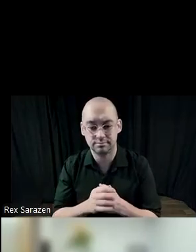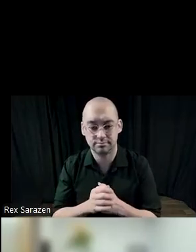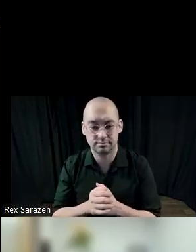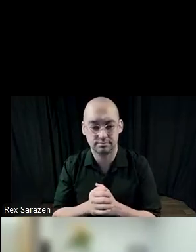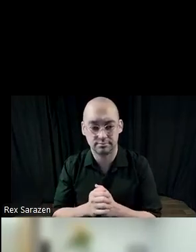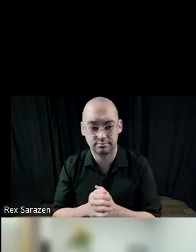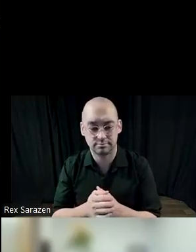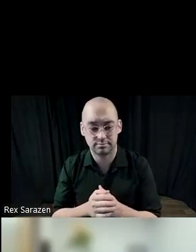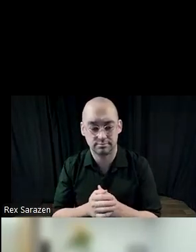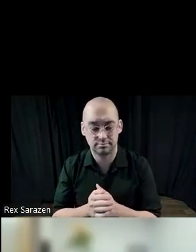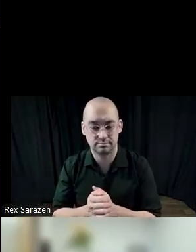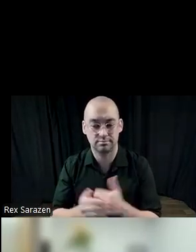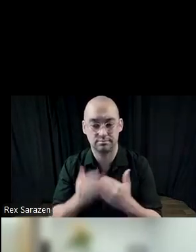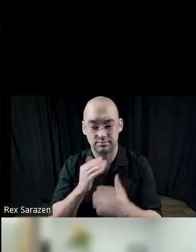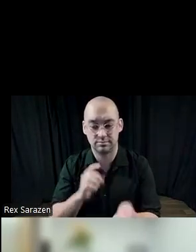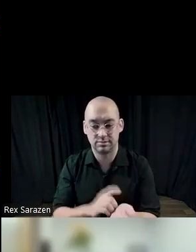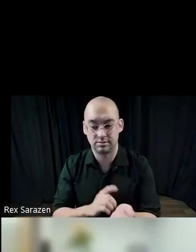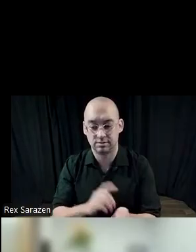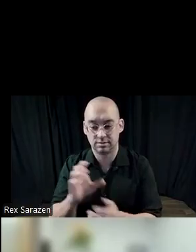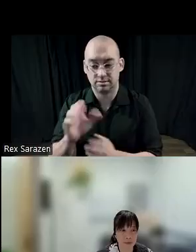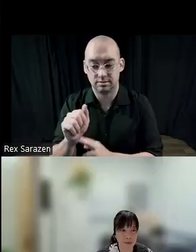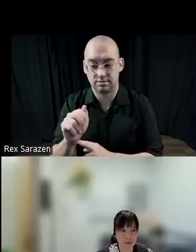Great. Thank you, Dr. Canio, and thank you, Catherine.